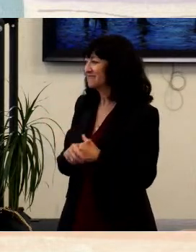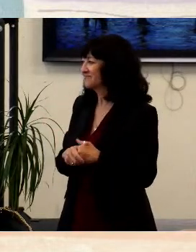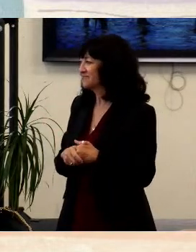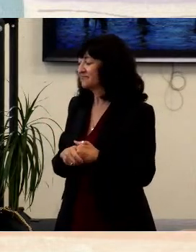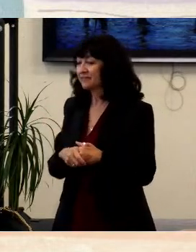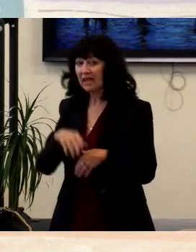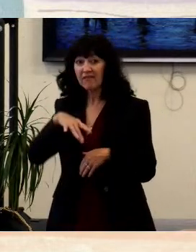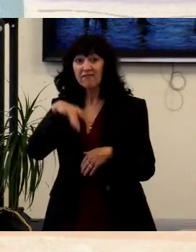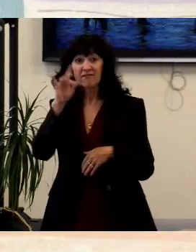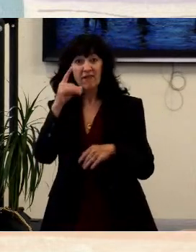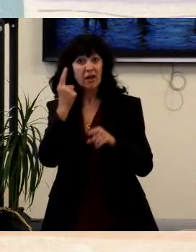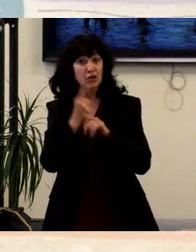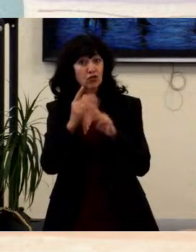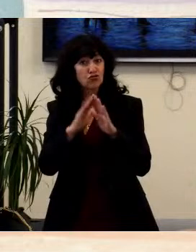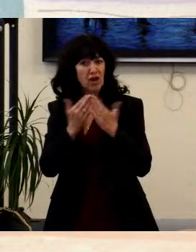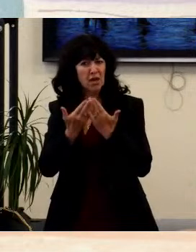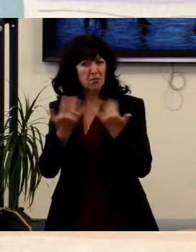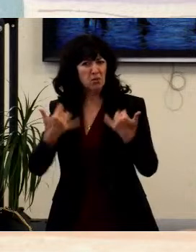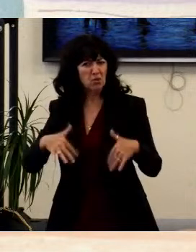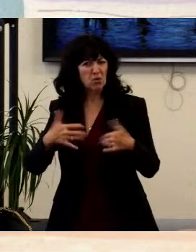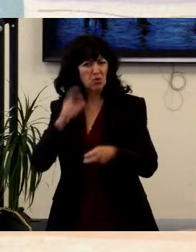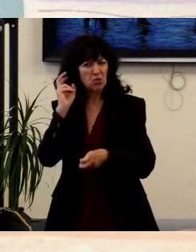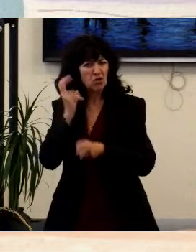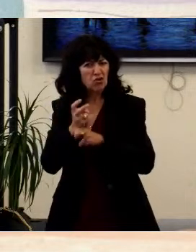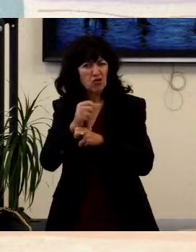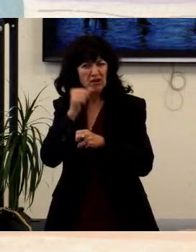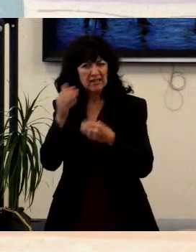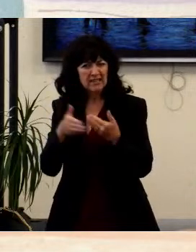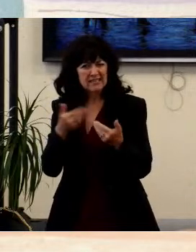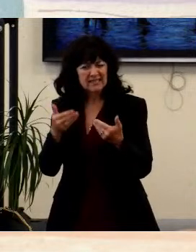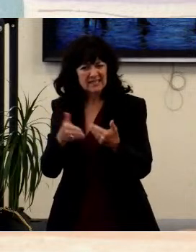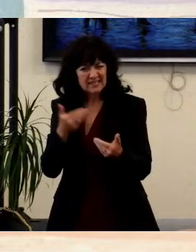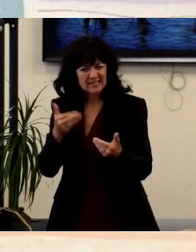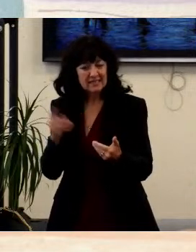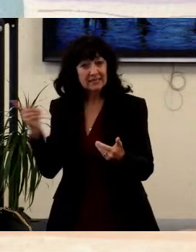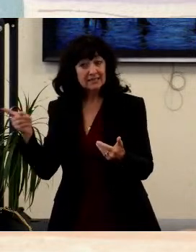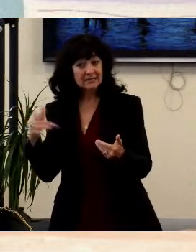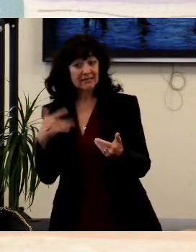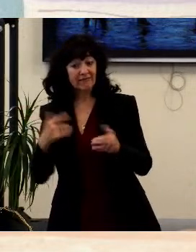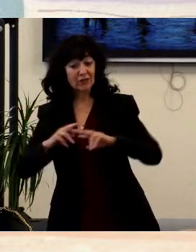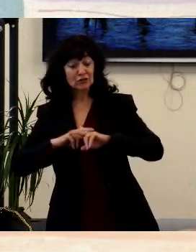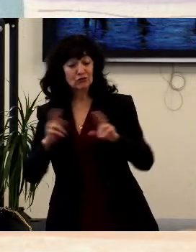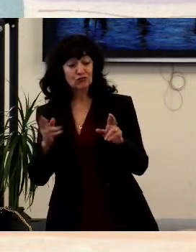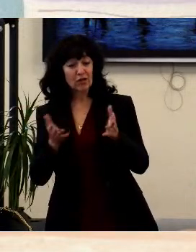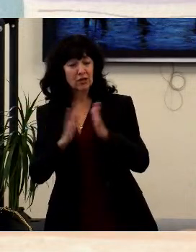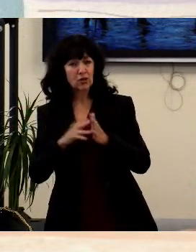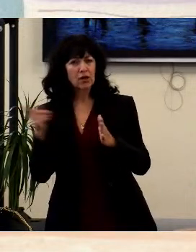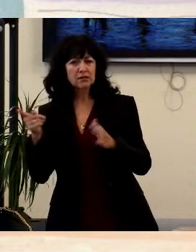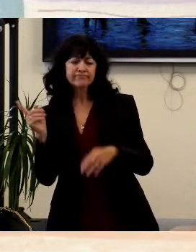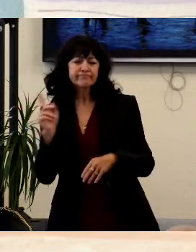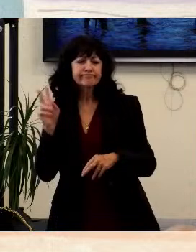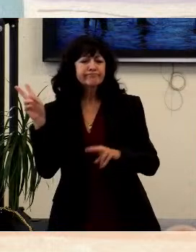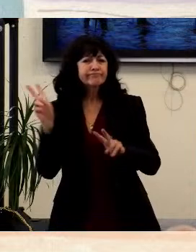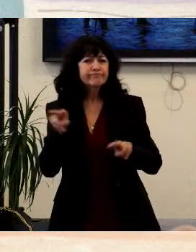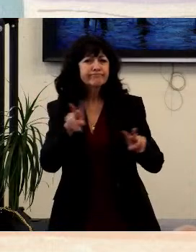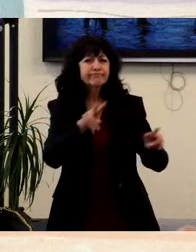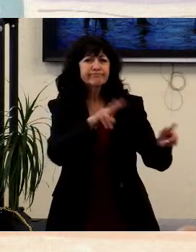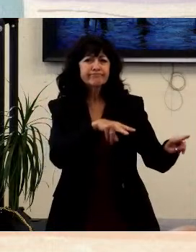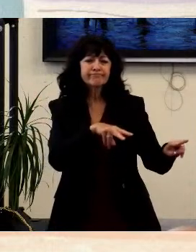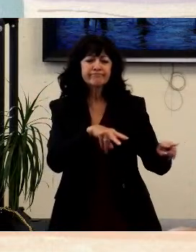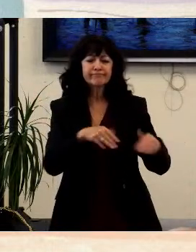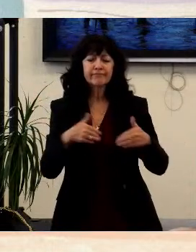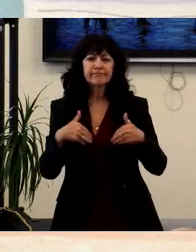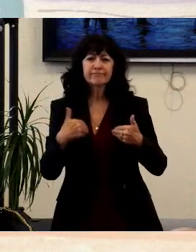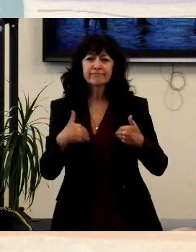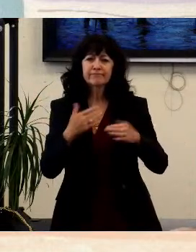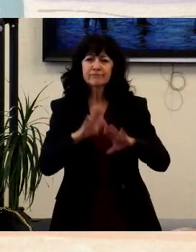Finding the right book can seem quite a task. Blue thinks for a while, then feels ready to ask. Blue visits the children's library in Dutch and waves